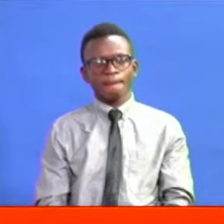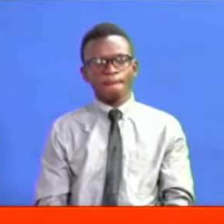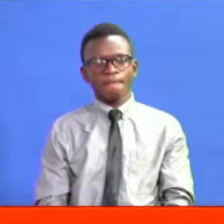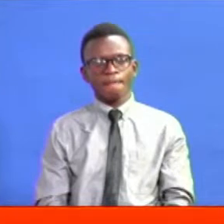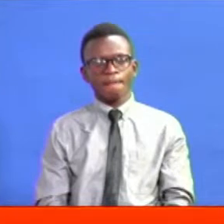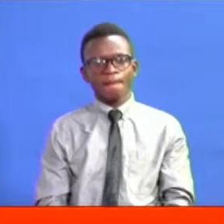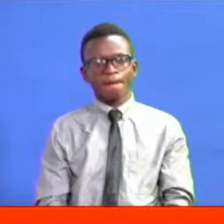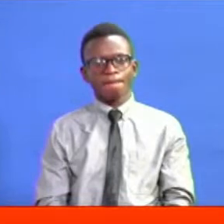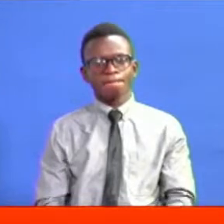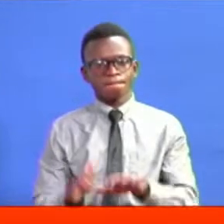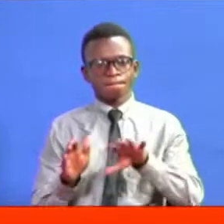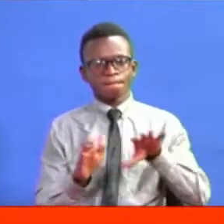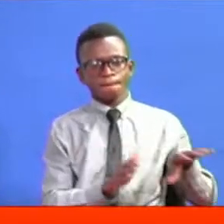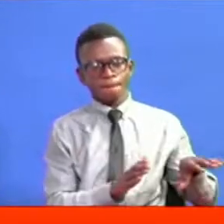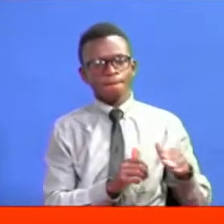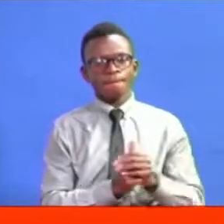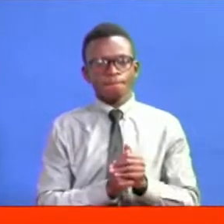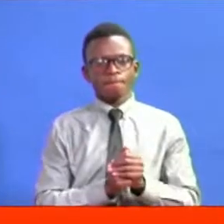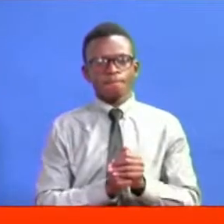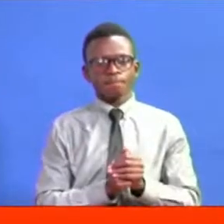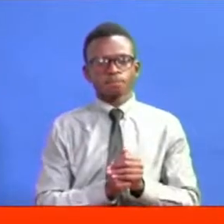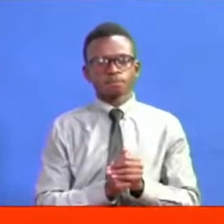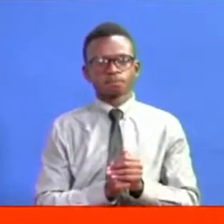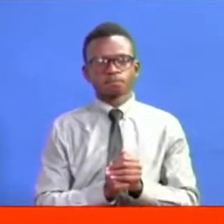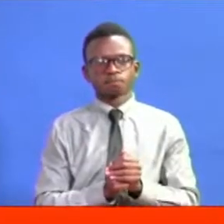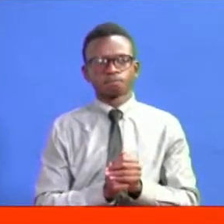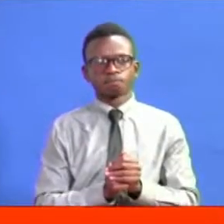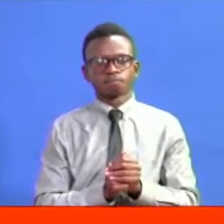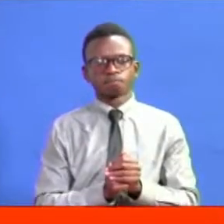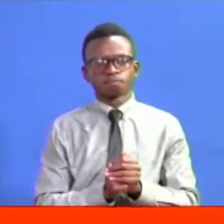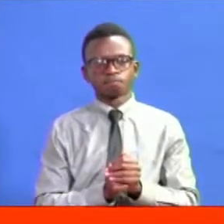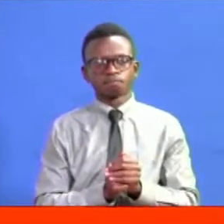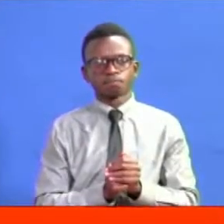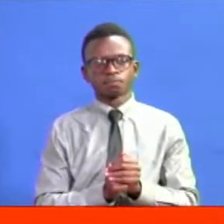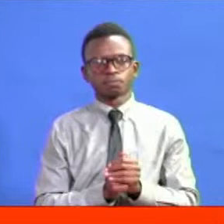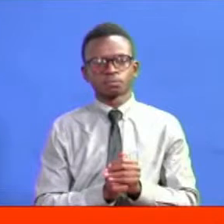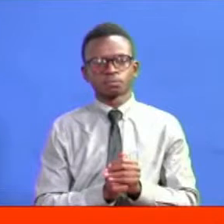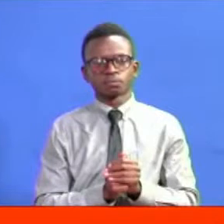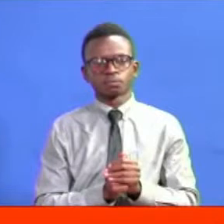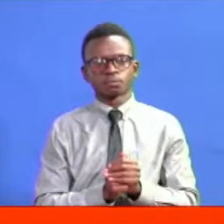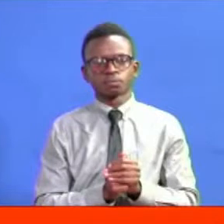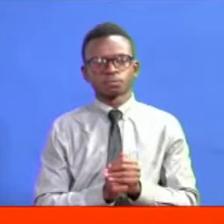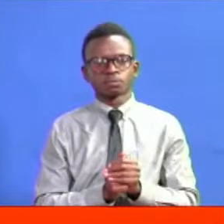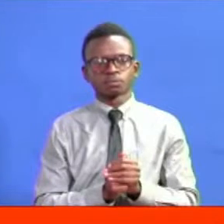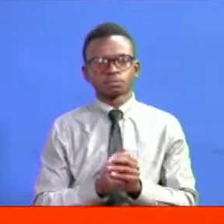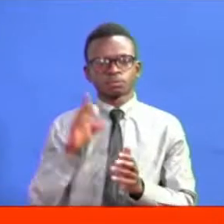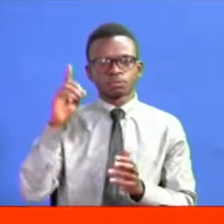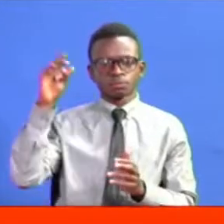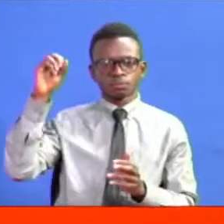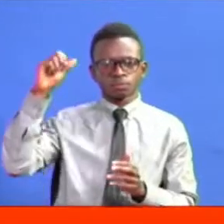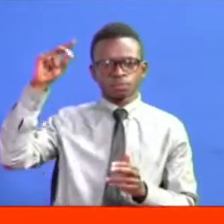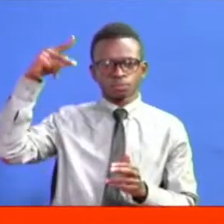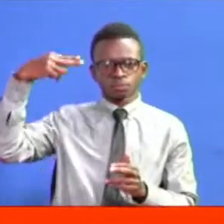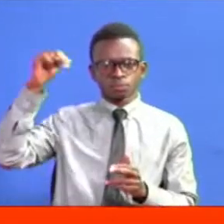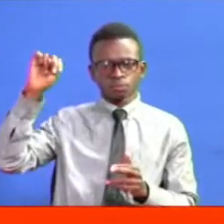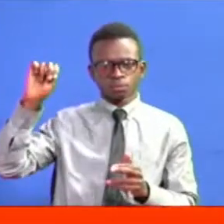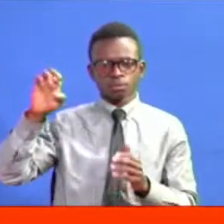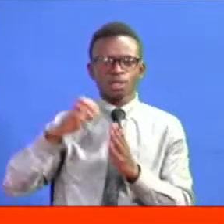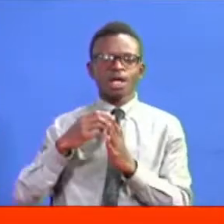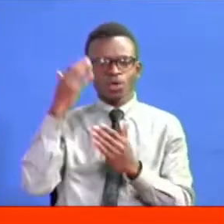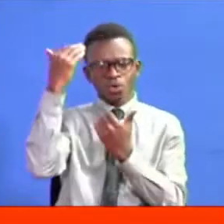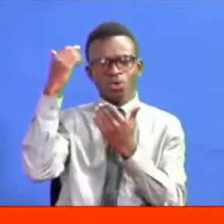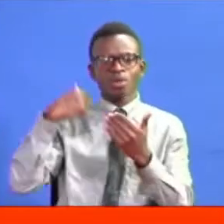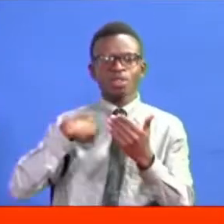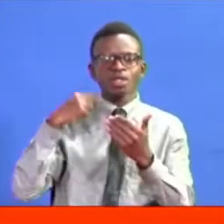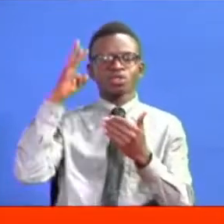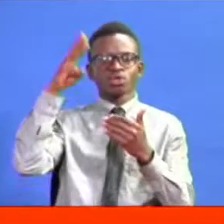And that's how we wrap up our political news here on KTV Primetime News. Daphne, I hope this opens the door some time in the future where